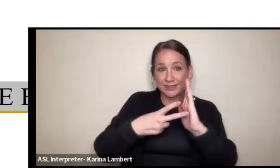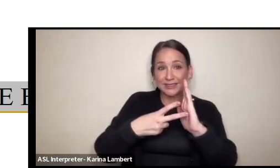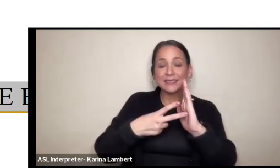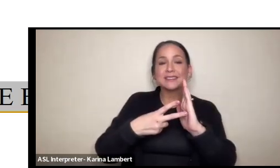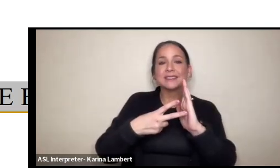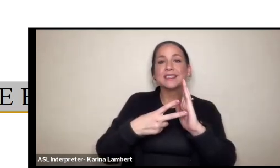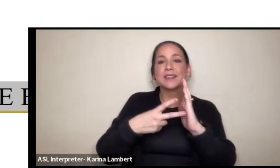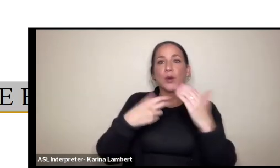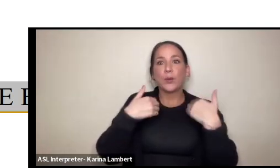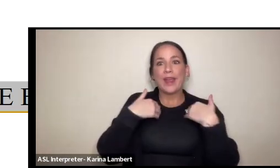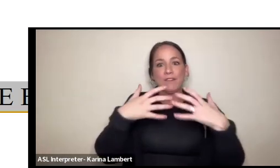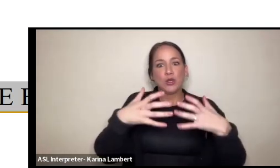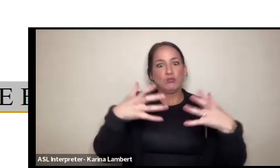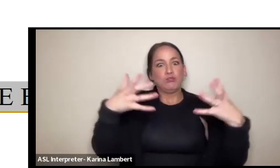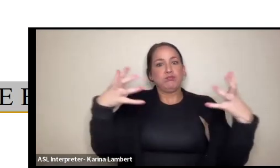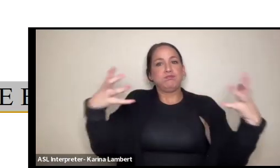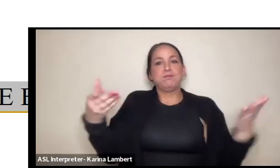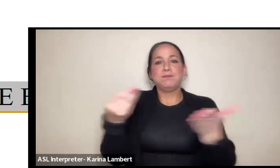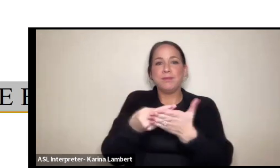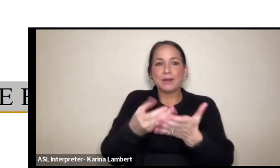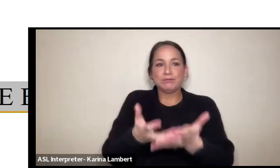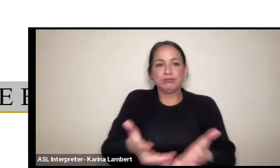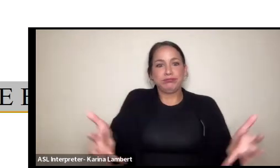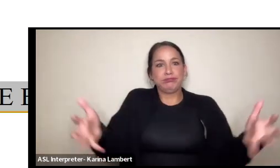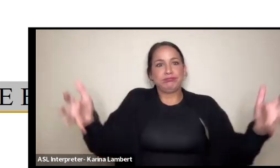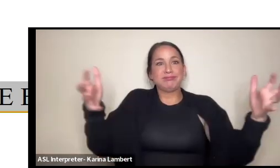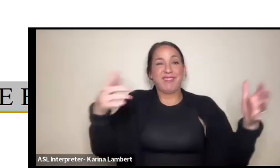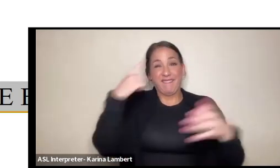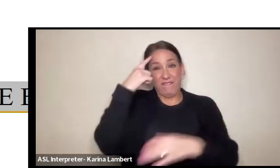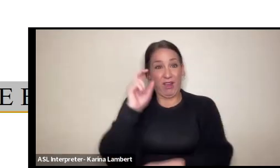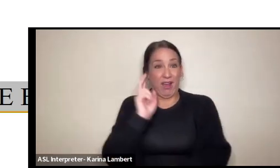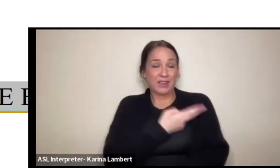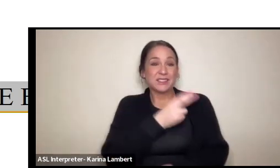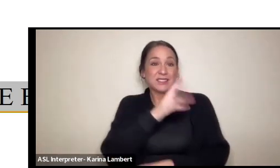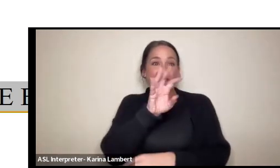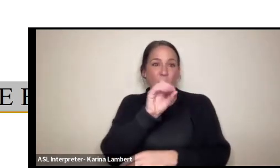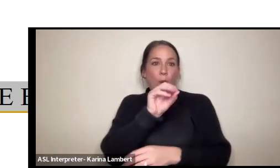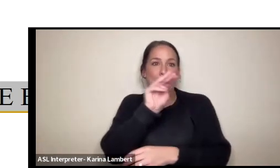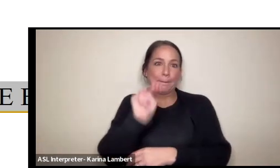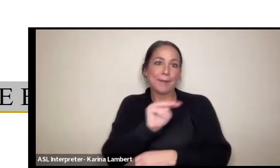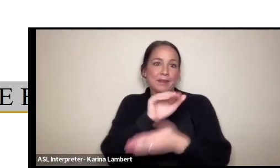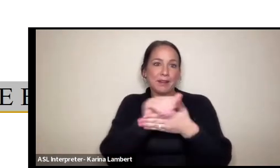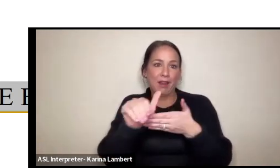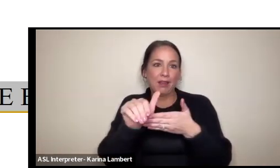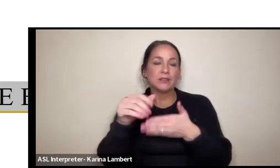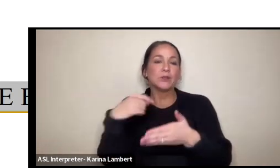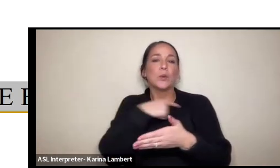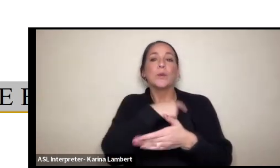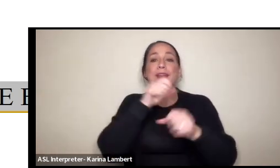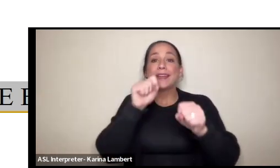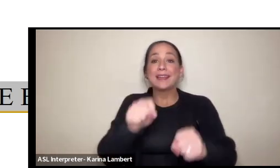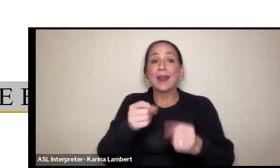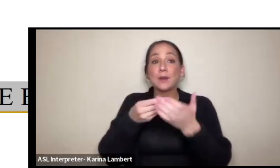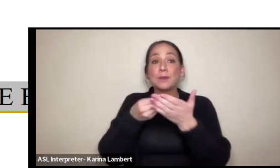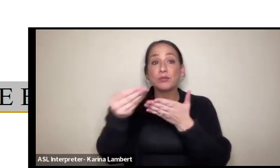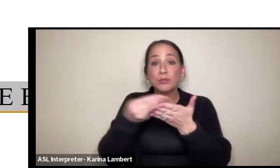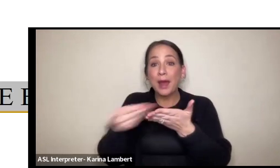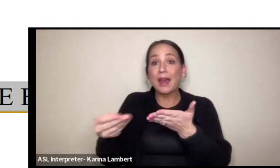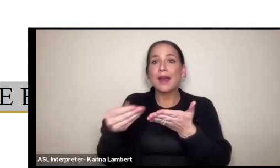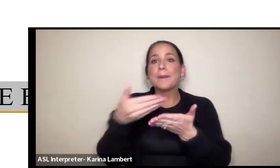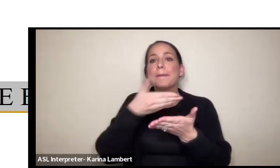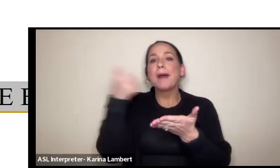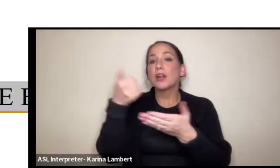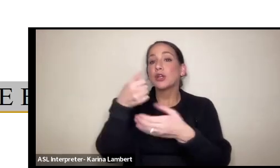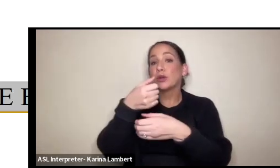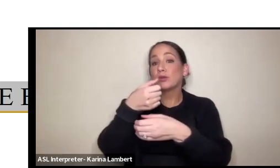it's over $40 million. We can purchase better products that could potentially